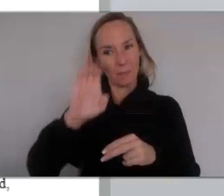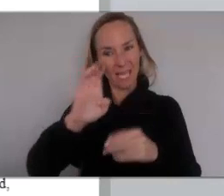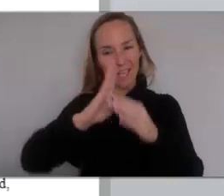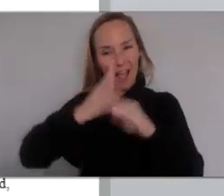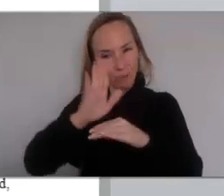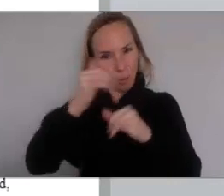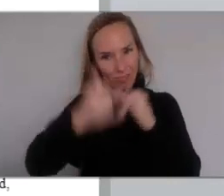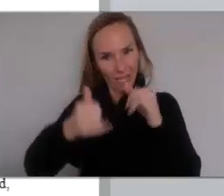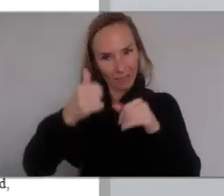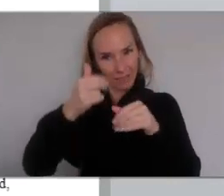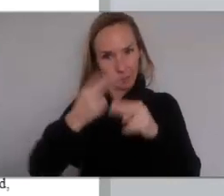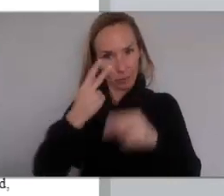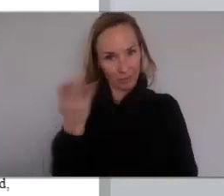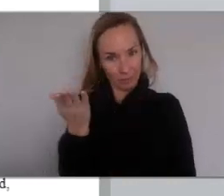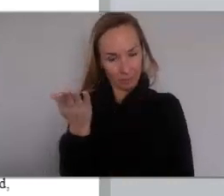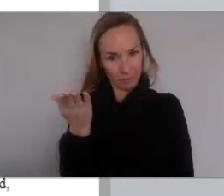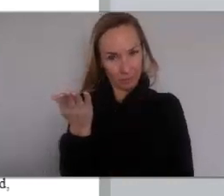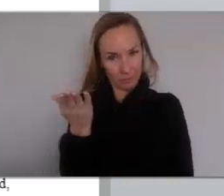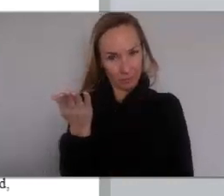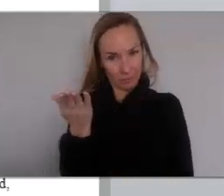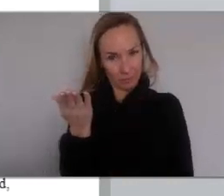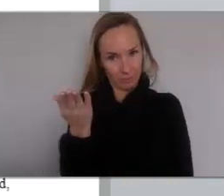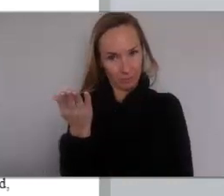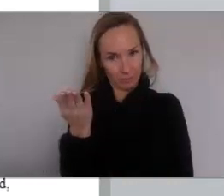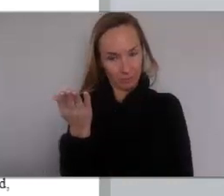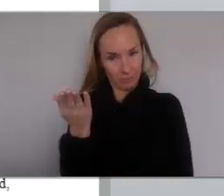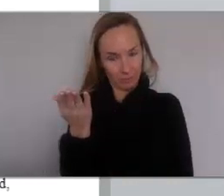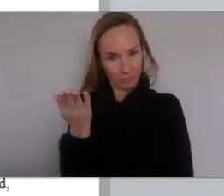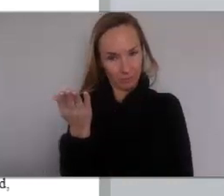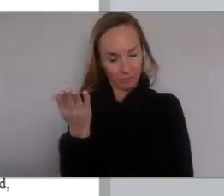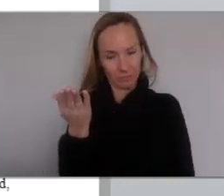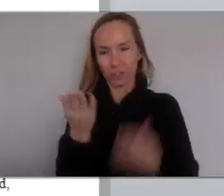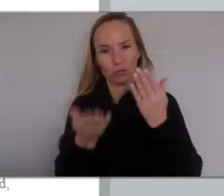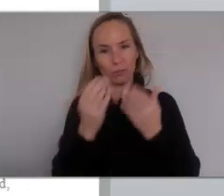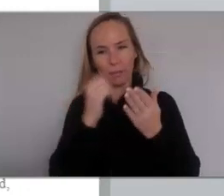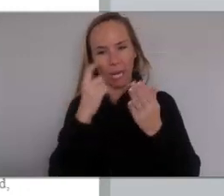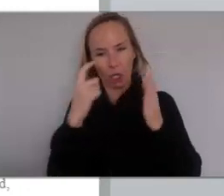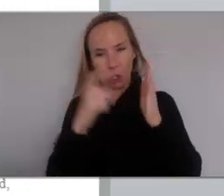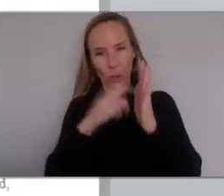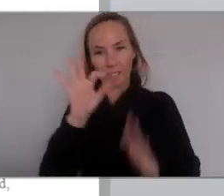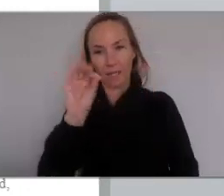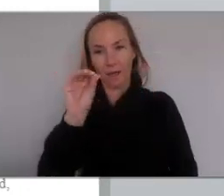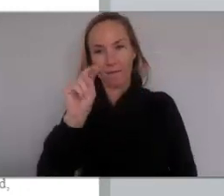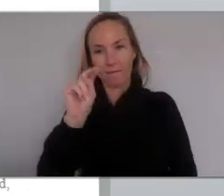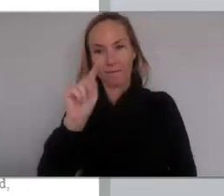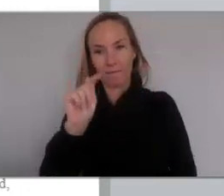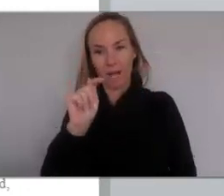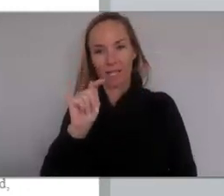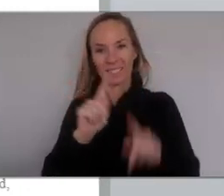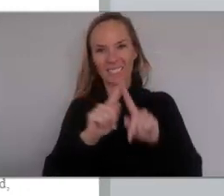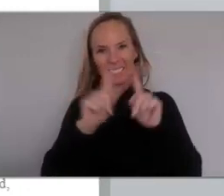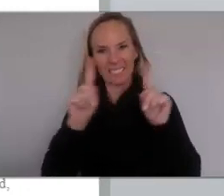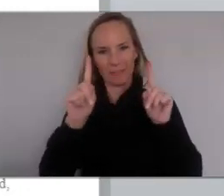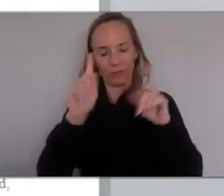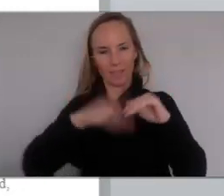and let's check it out. Okay, so you notice that the font, you may not notice, most of you don't, the font is different than the